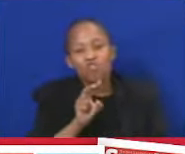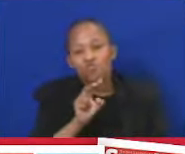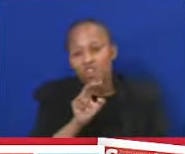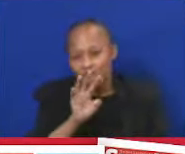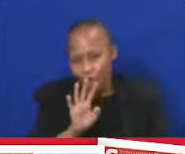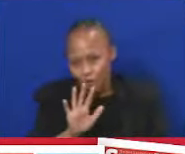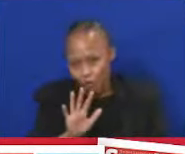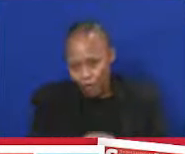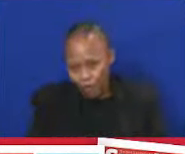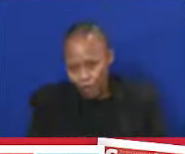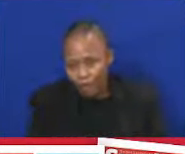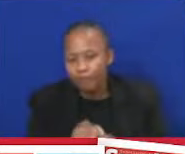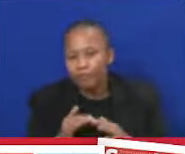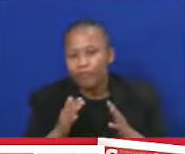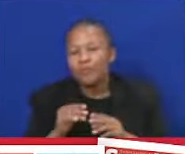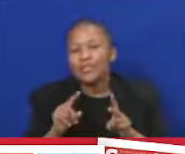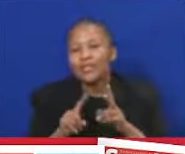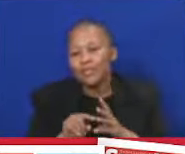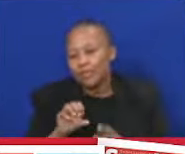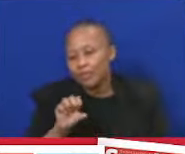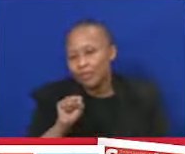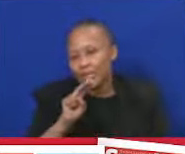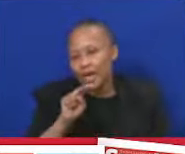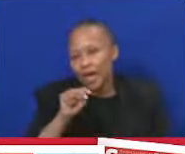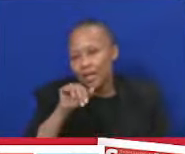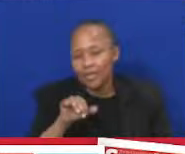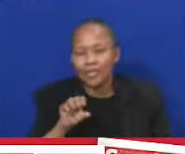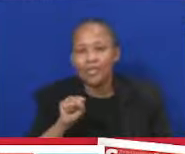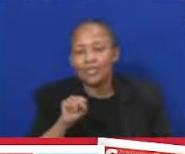Sunnyside case 286 of